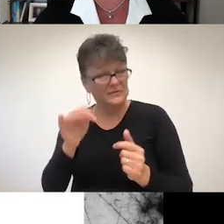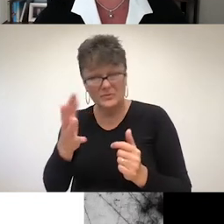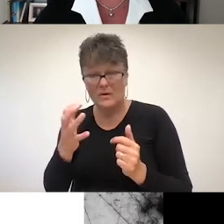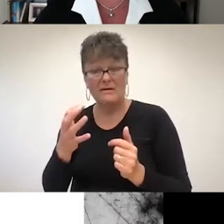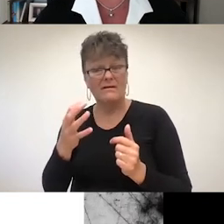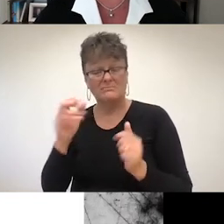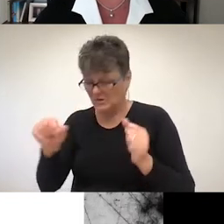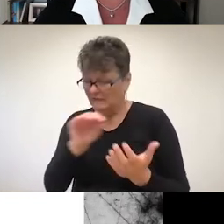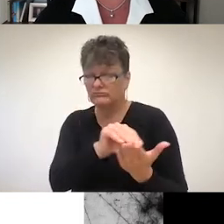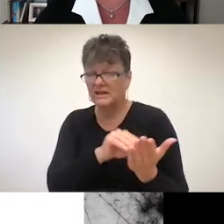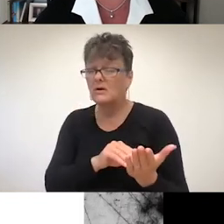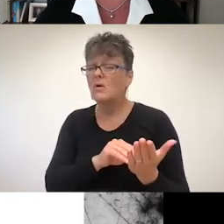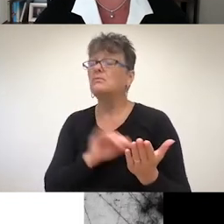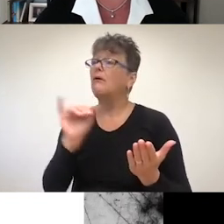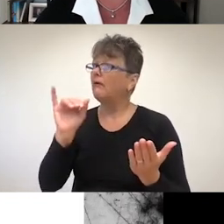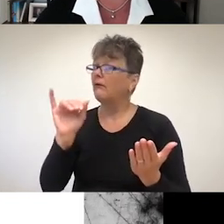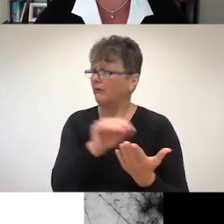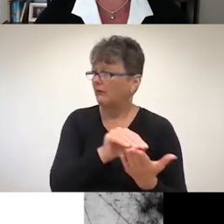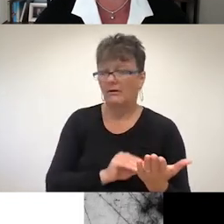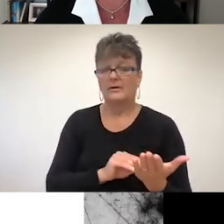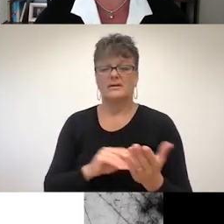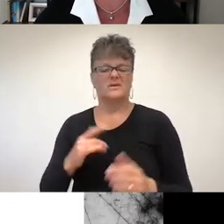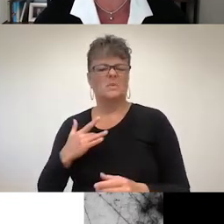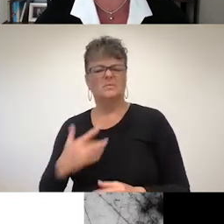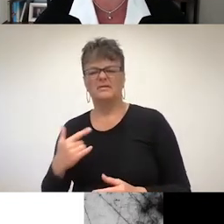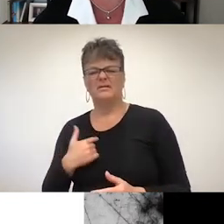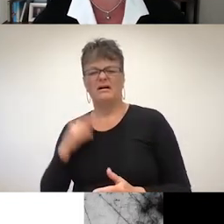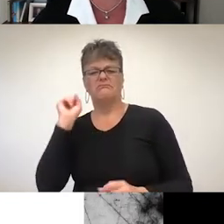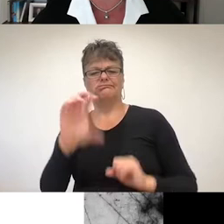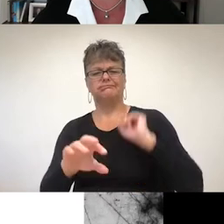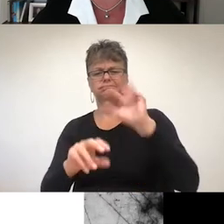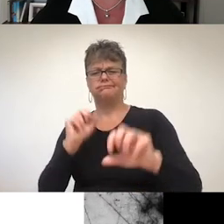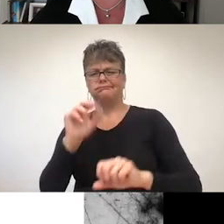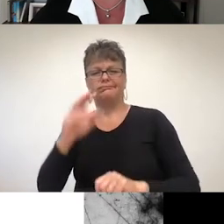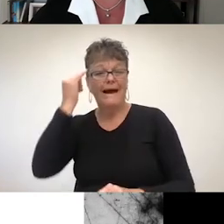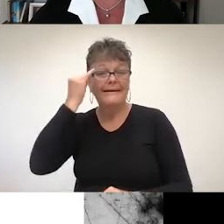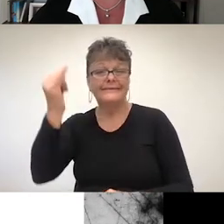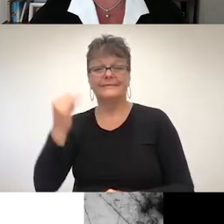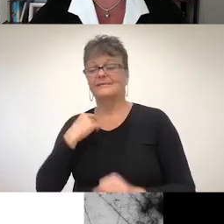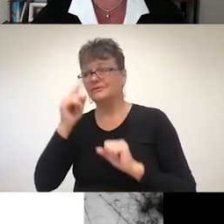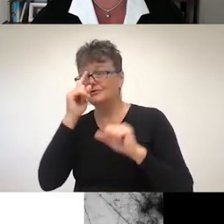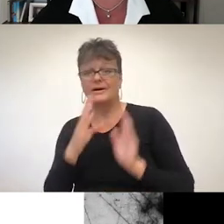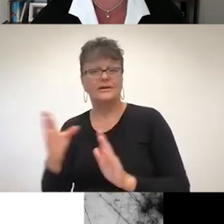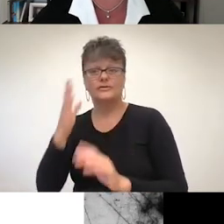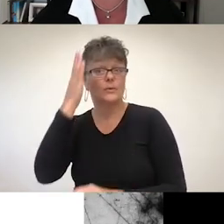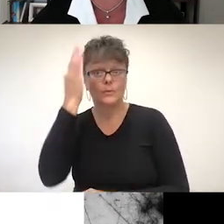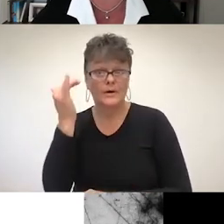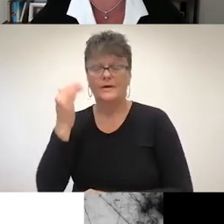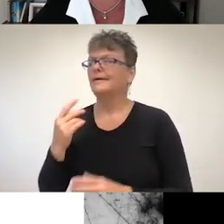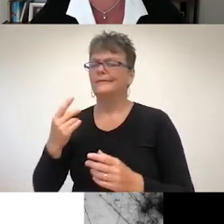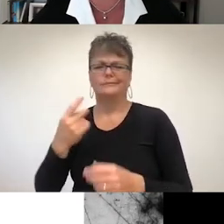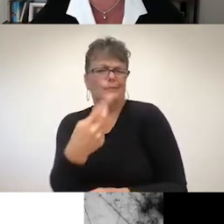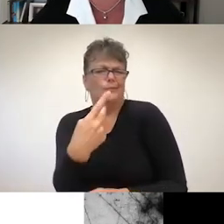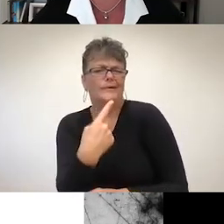useful for you. I deliberately bring a lot of ideas and strategies because we're all different, different people, different